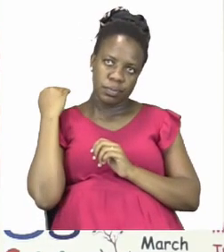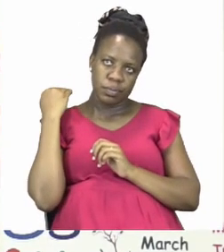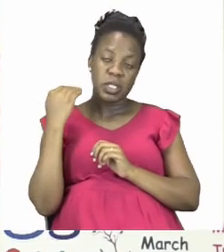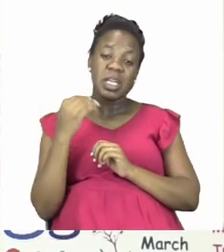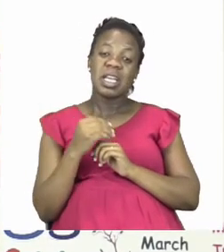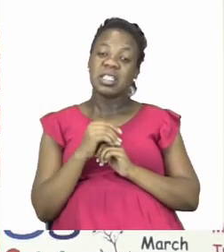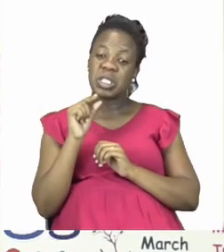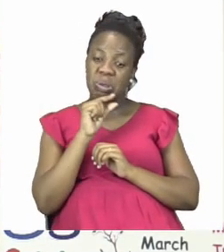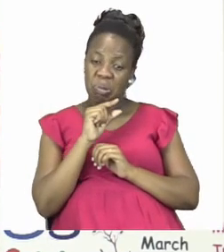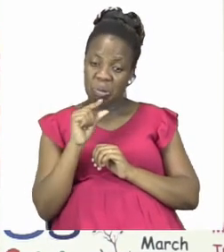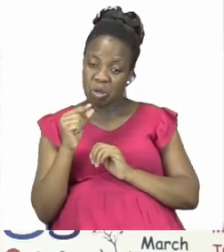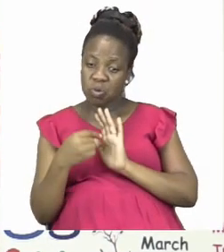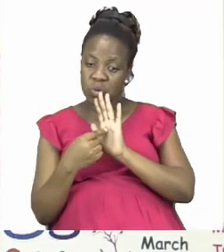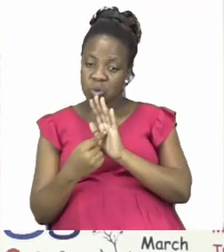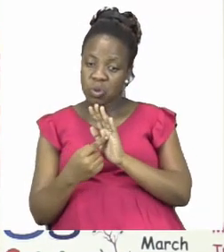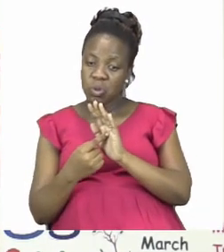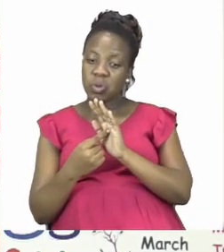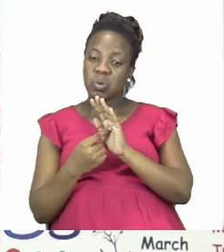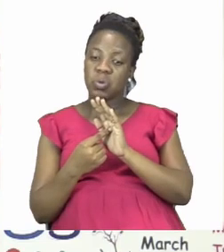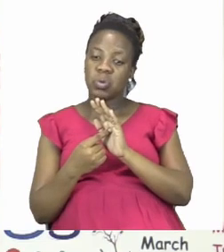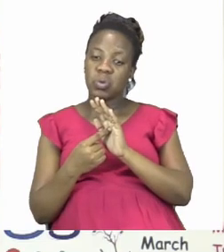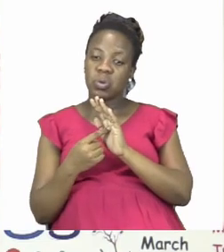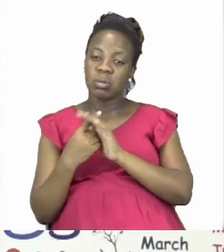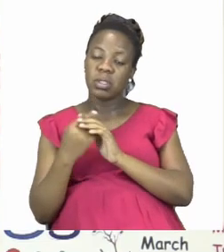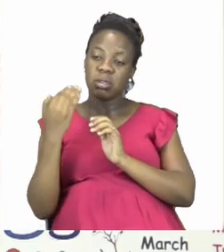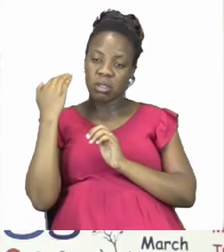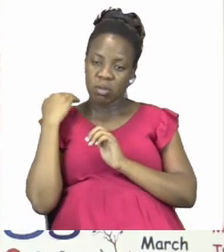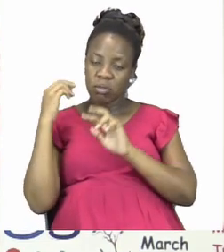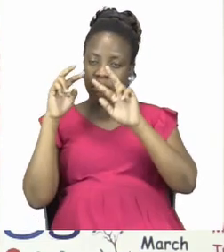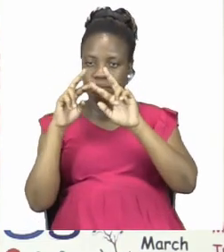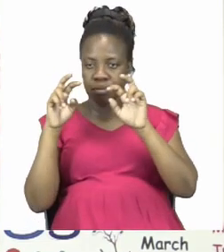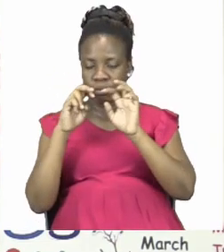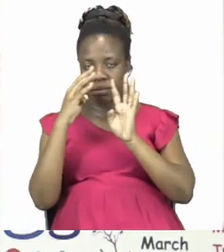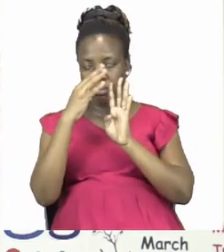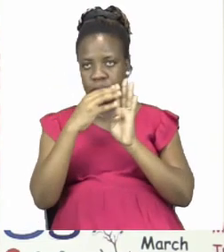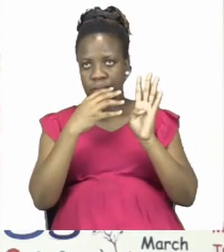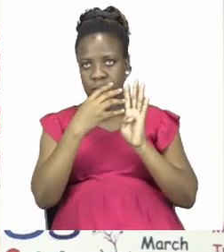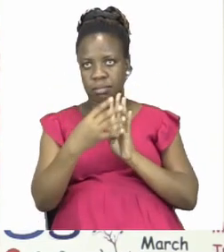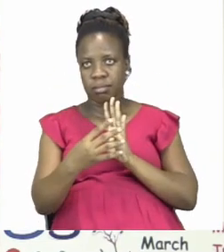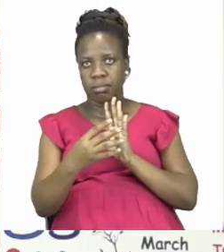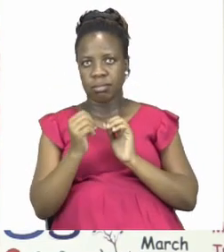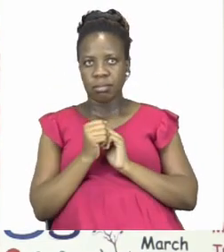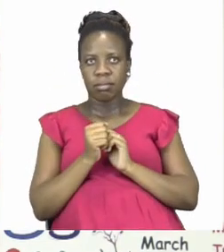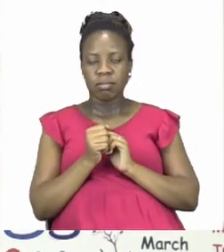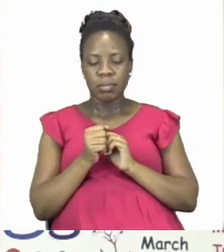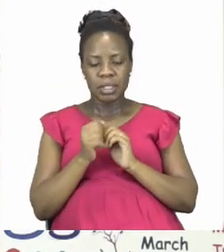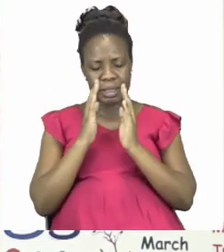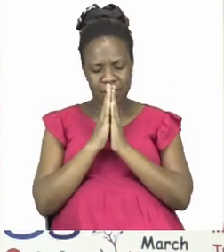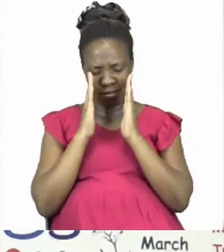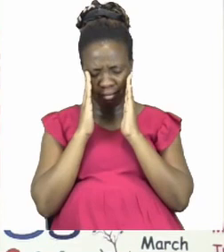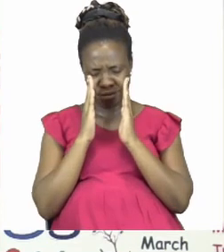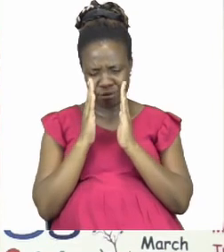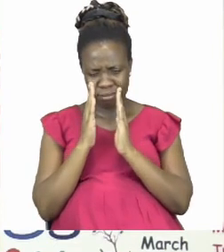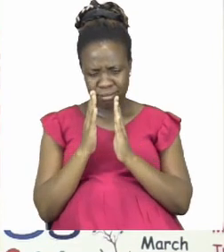tense you will then find in the crossword. Now make sure that you pay careful attention when